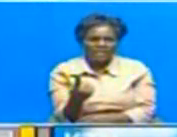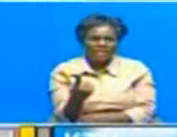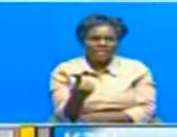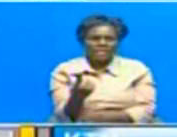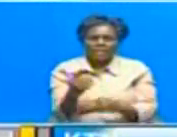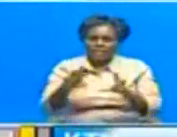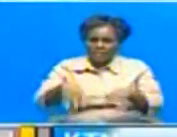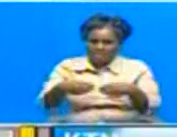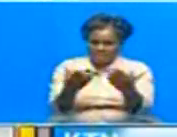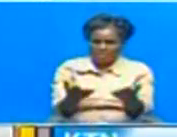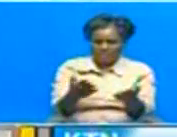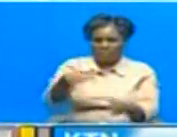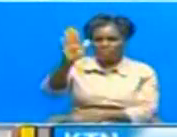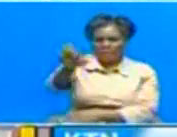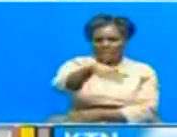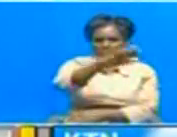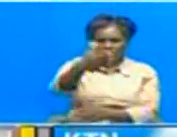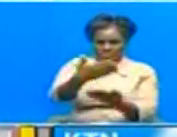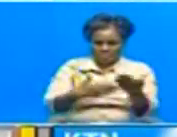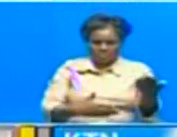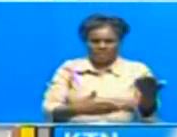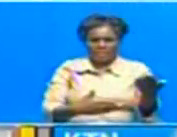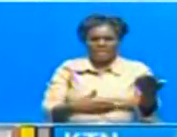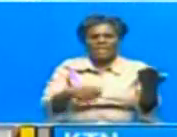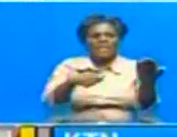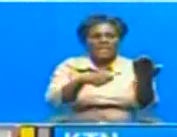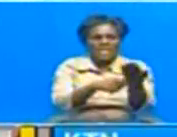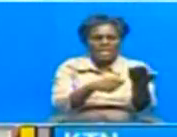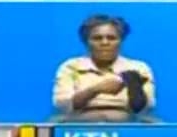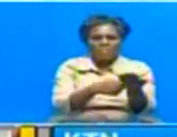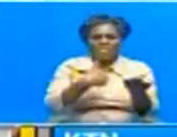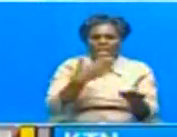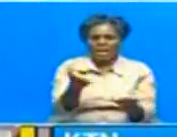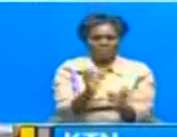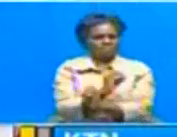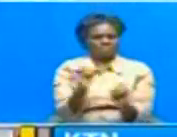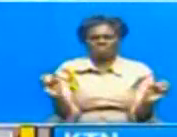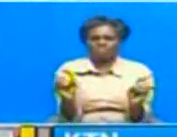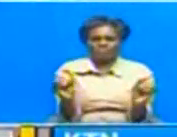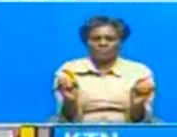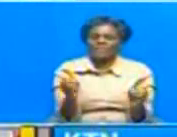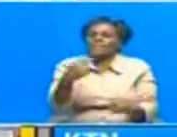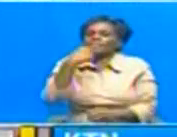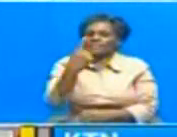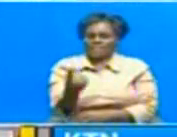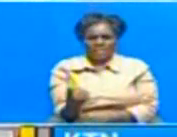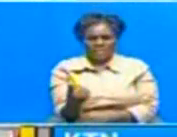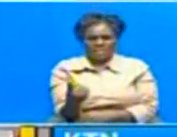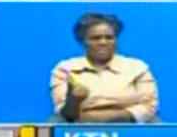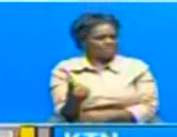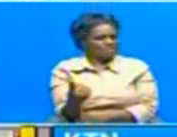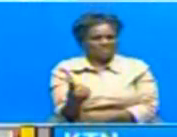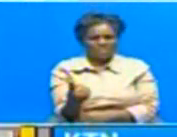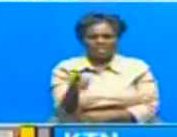gave to Parliament contained my name in that regard. He's saying that that thing